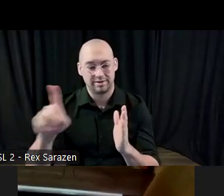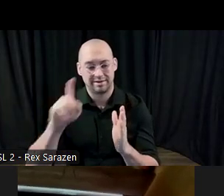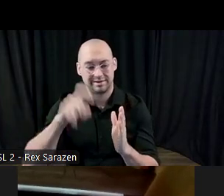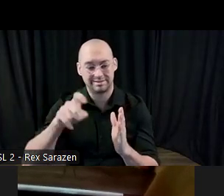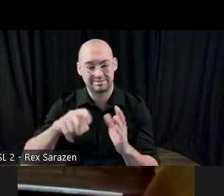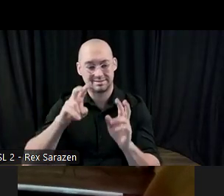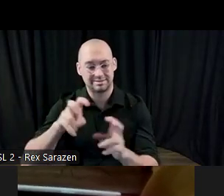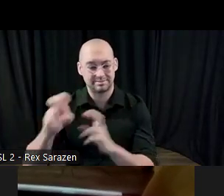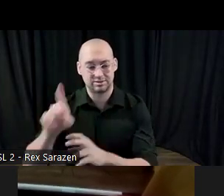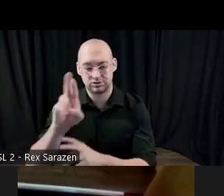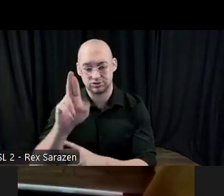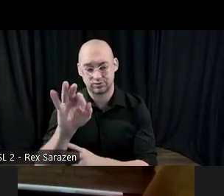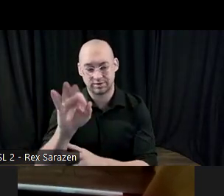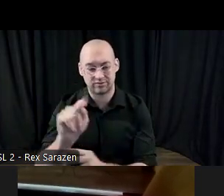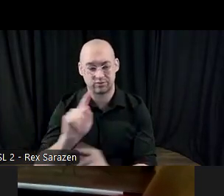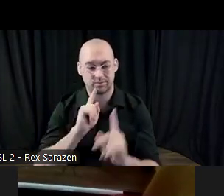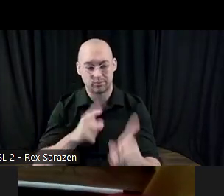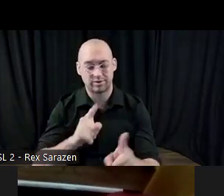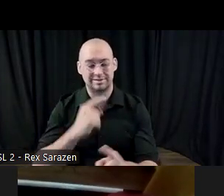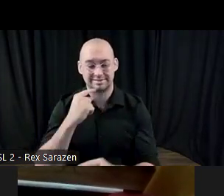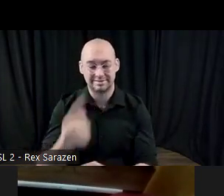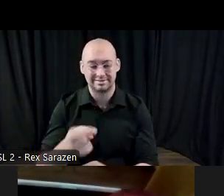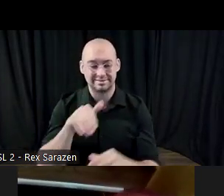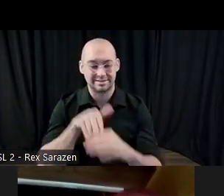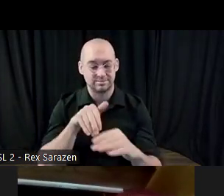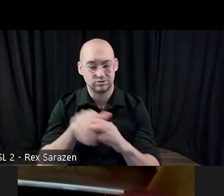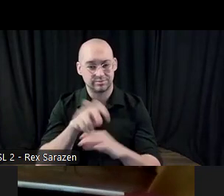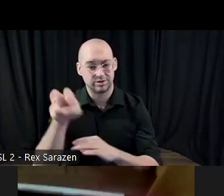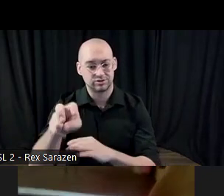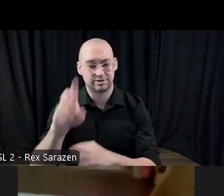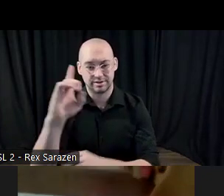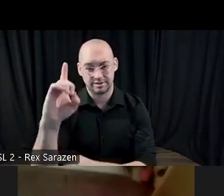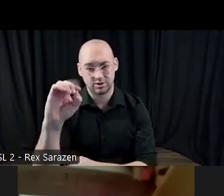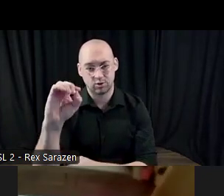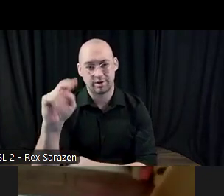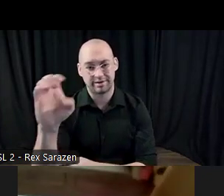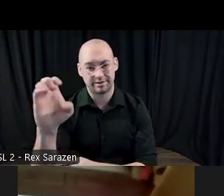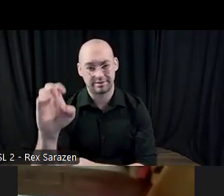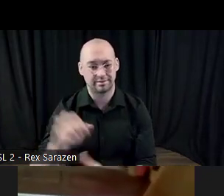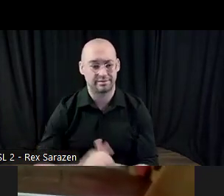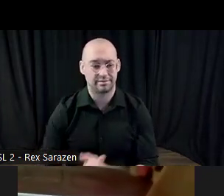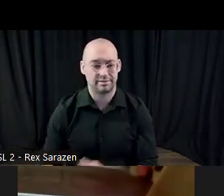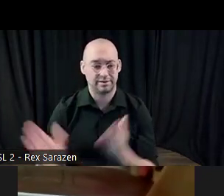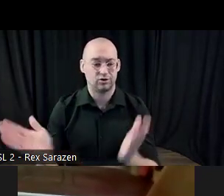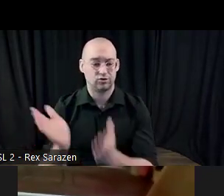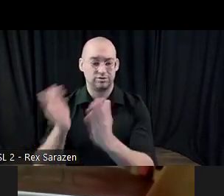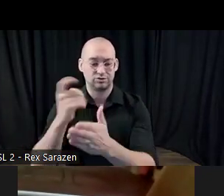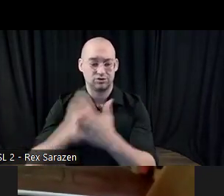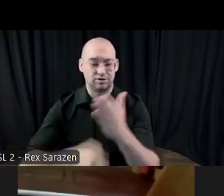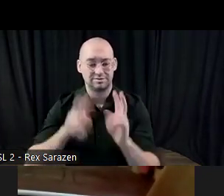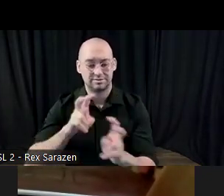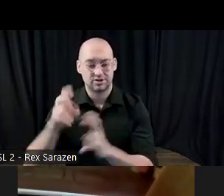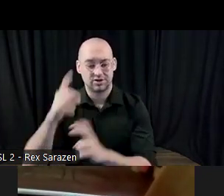draft report mentioning accessible transportation is done. Encourage cost assessments for